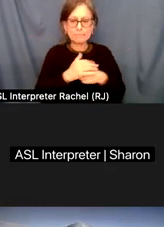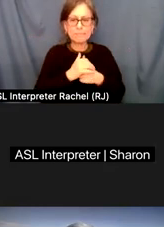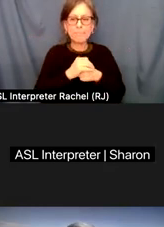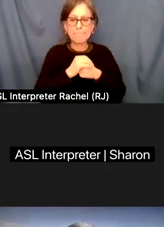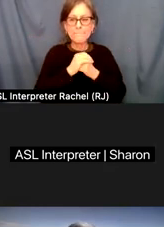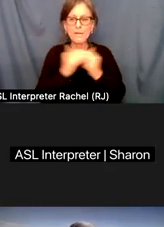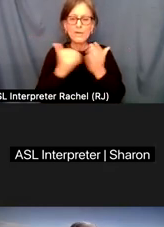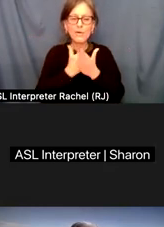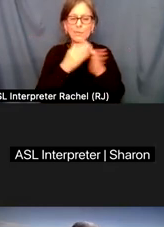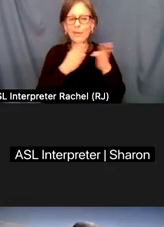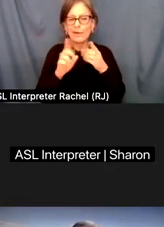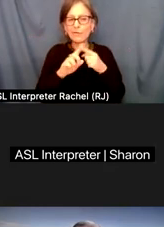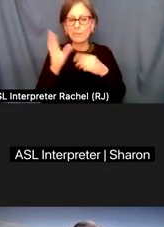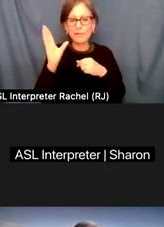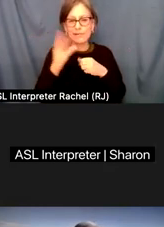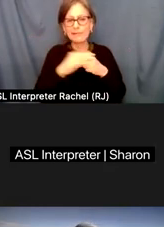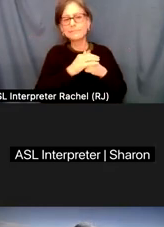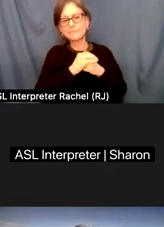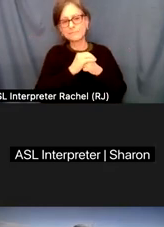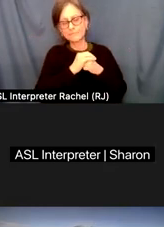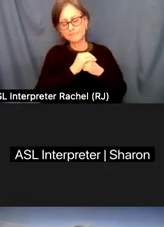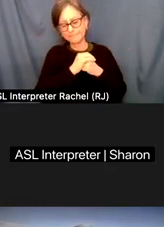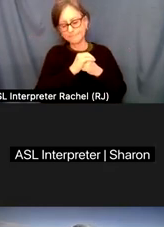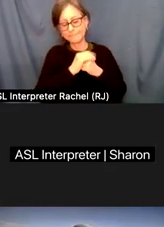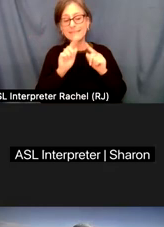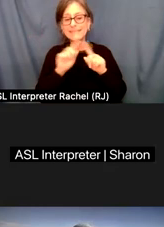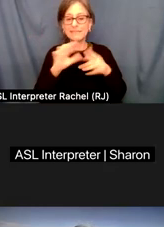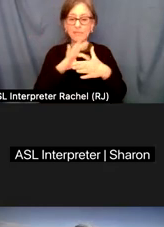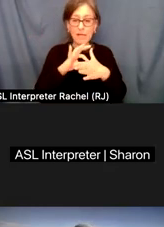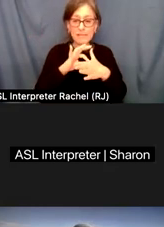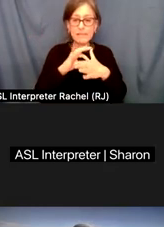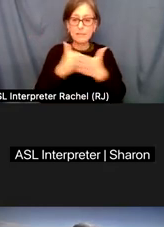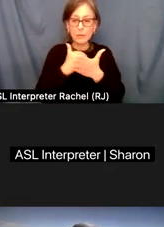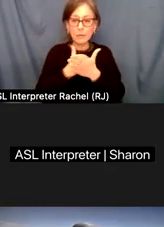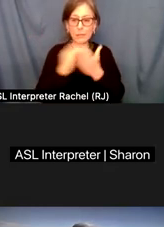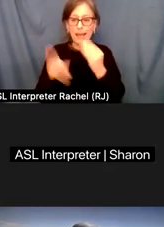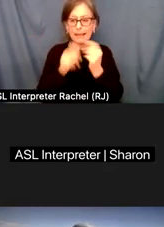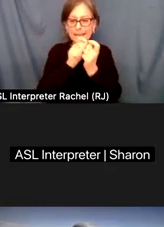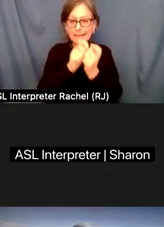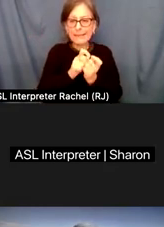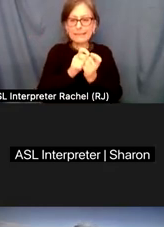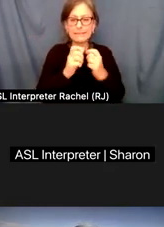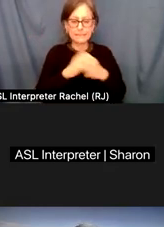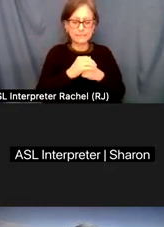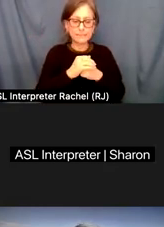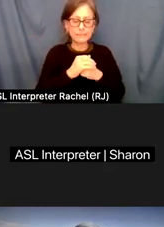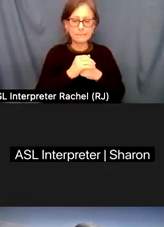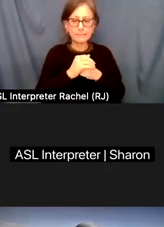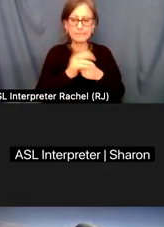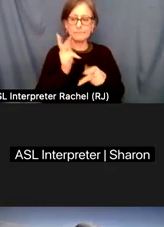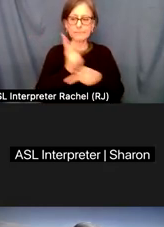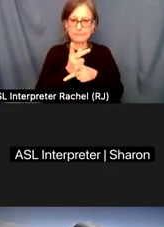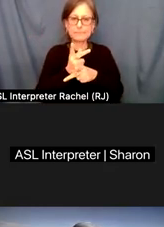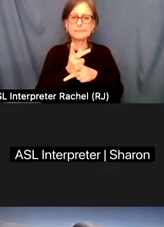of way of presenting the information, some new content details, while also keeping it